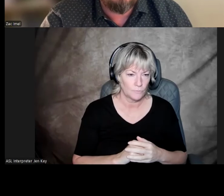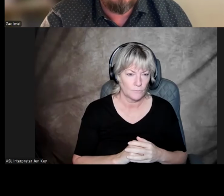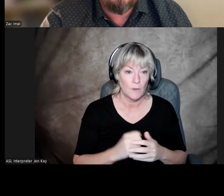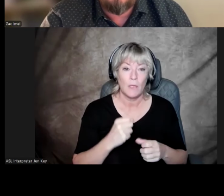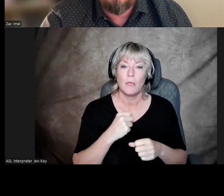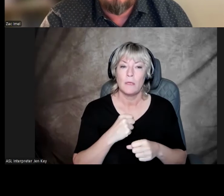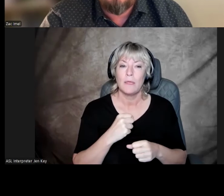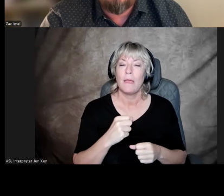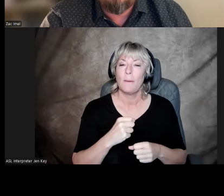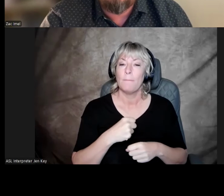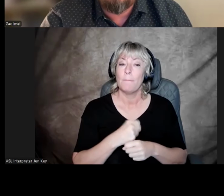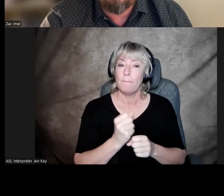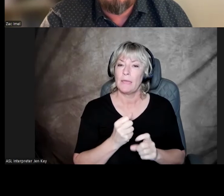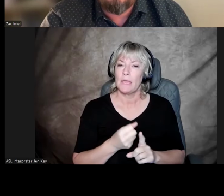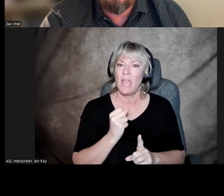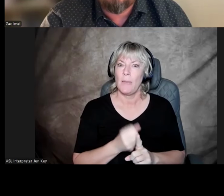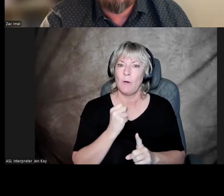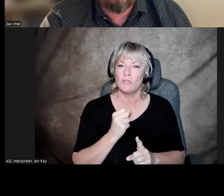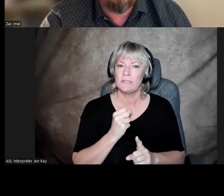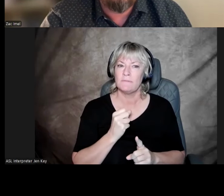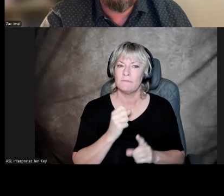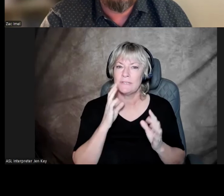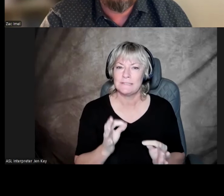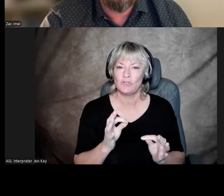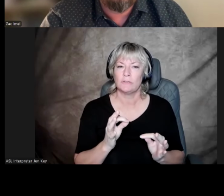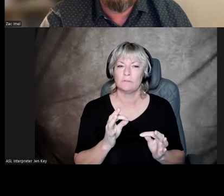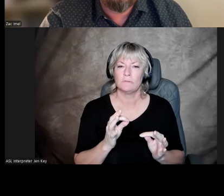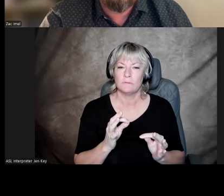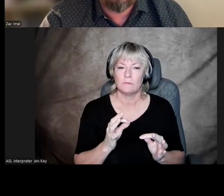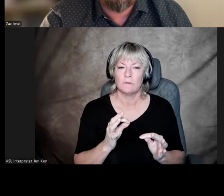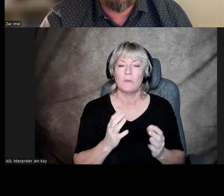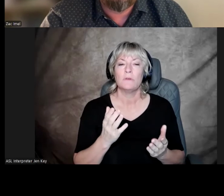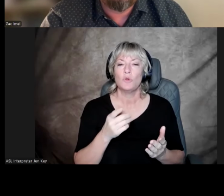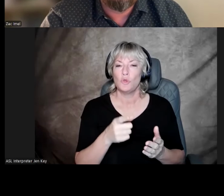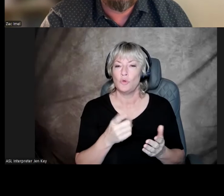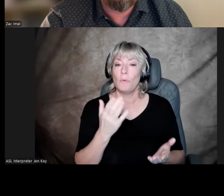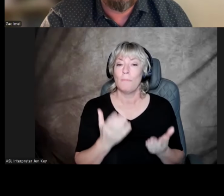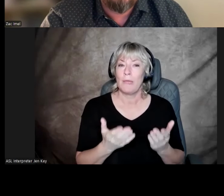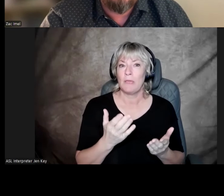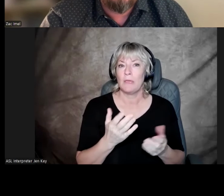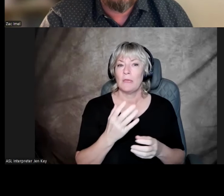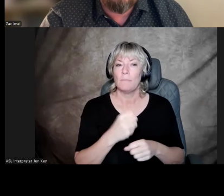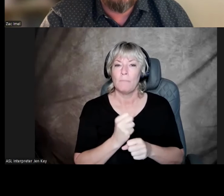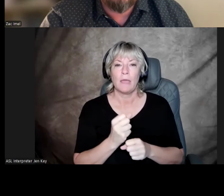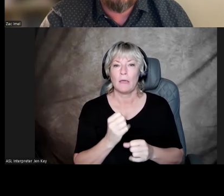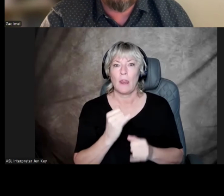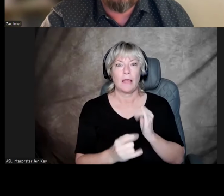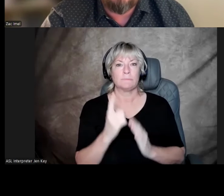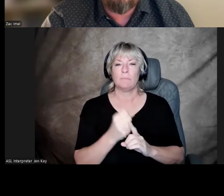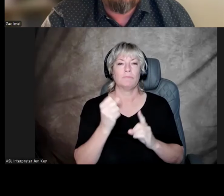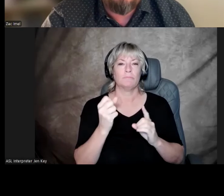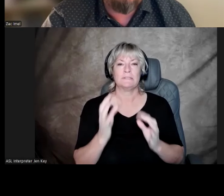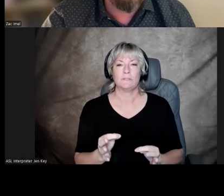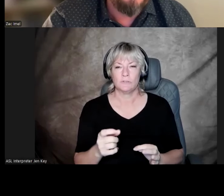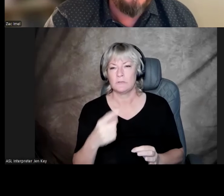End up making really impulsive decisions like getting actively. So you end up making really impulsive decisions. Sorry, I'm going to start that again so you